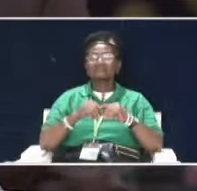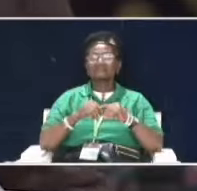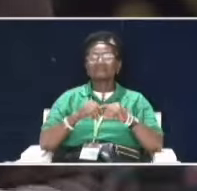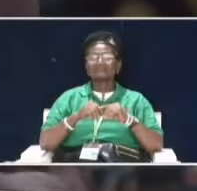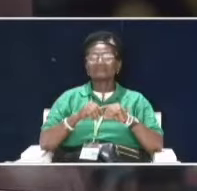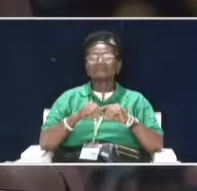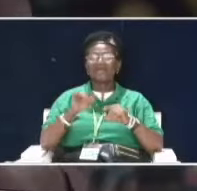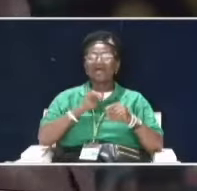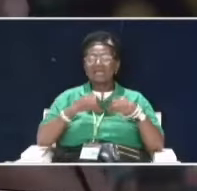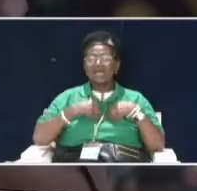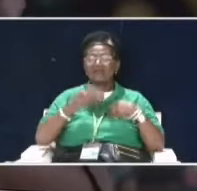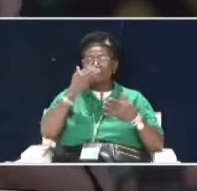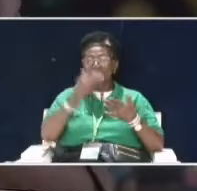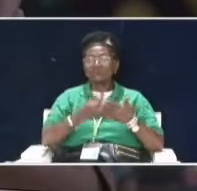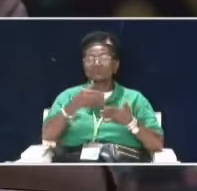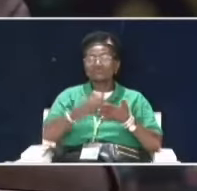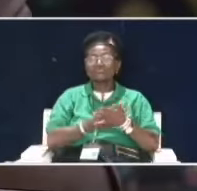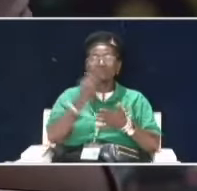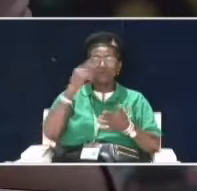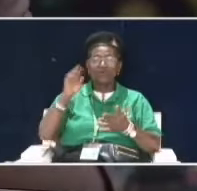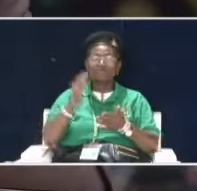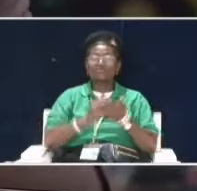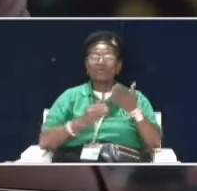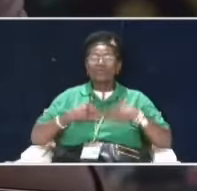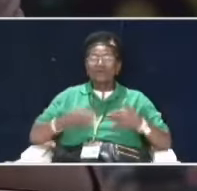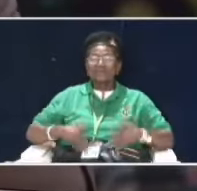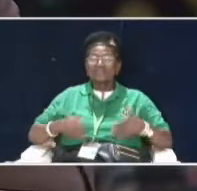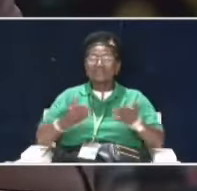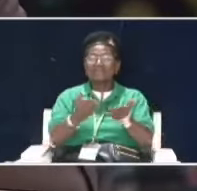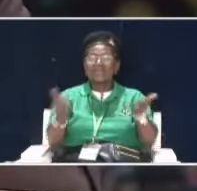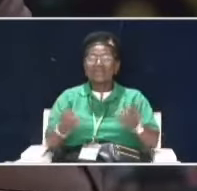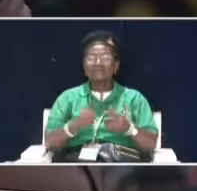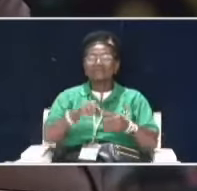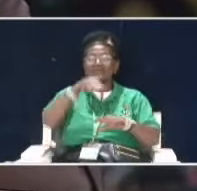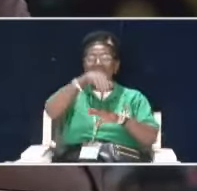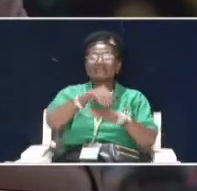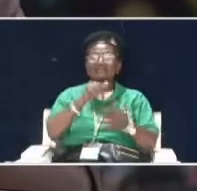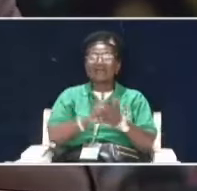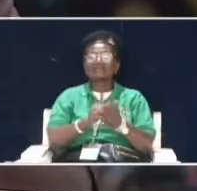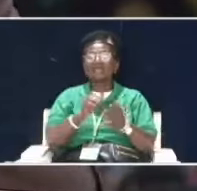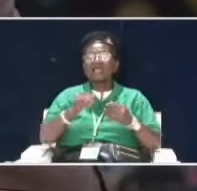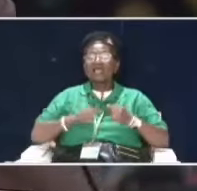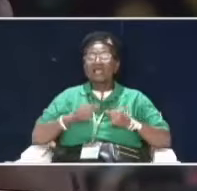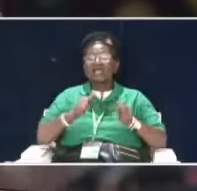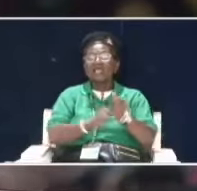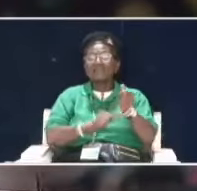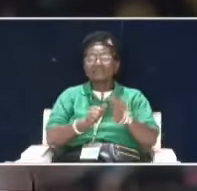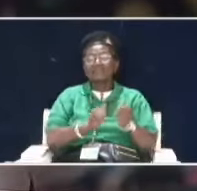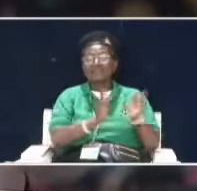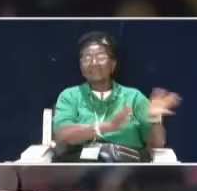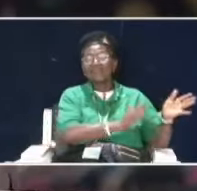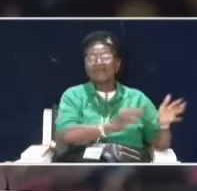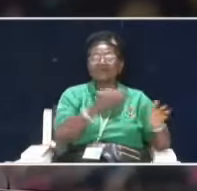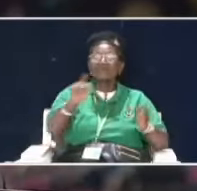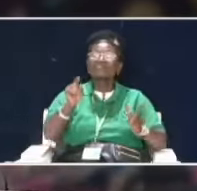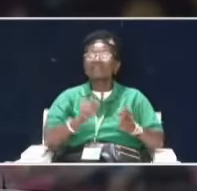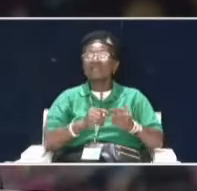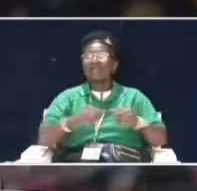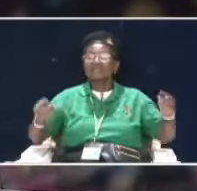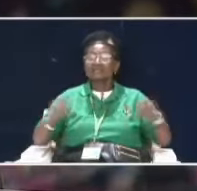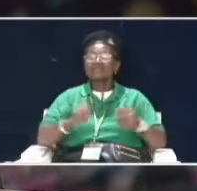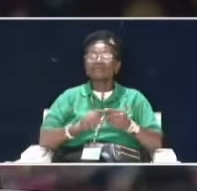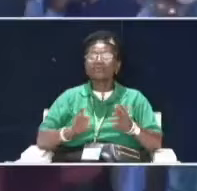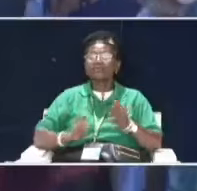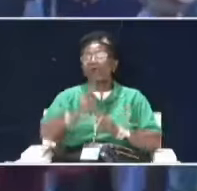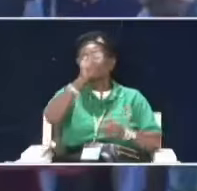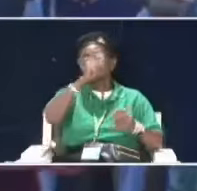I have good news for somebody here tonight, that every plan of the enemy to cut short your destiny shall